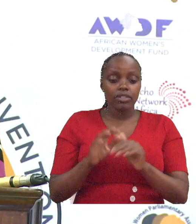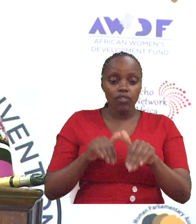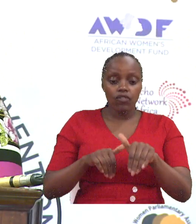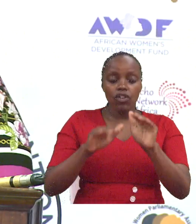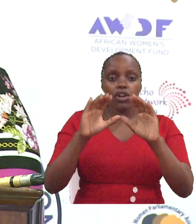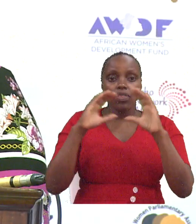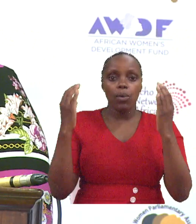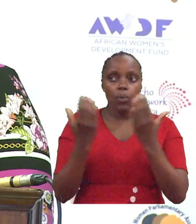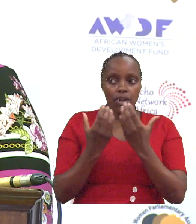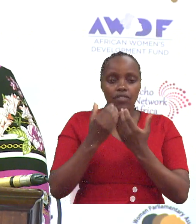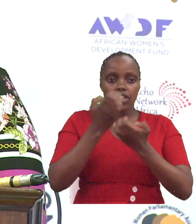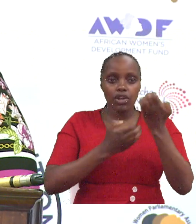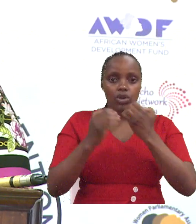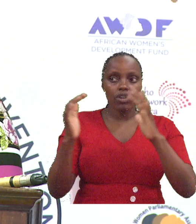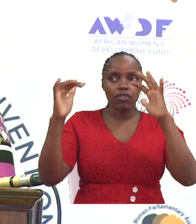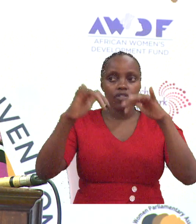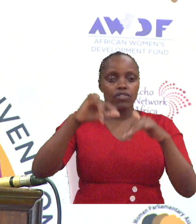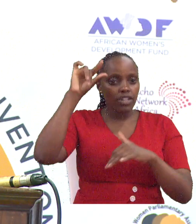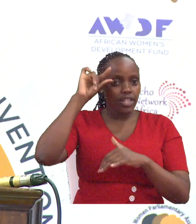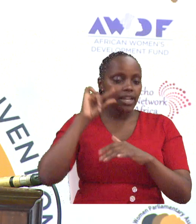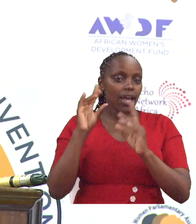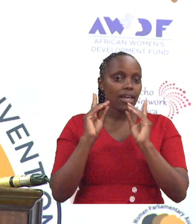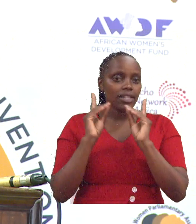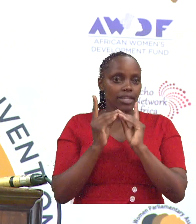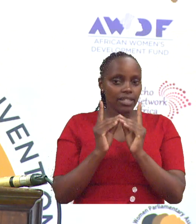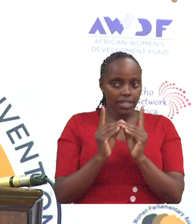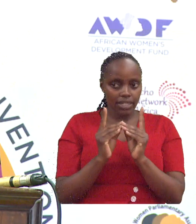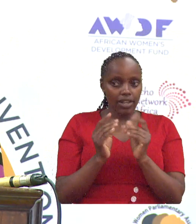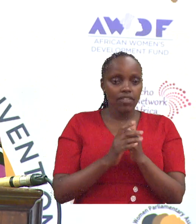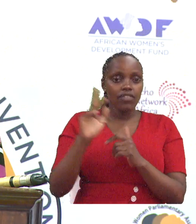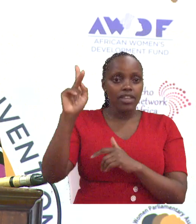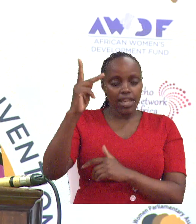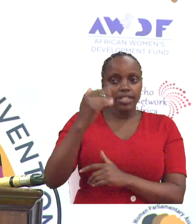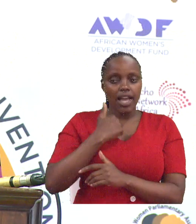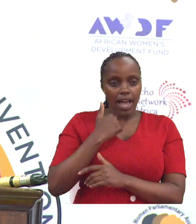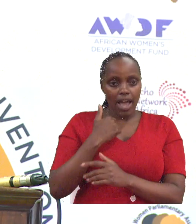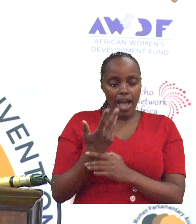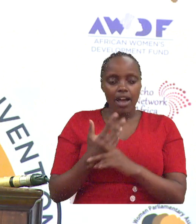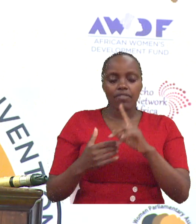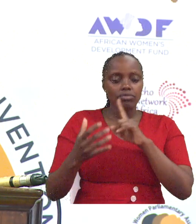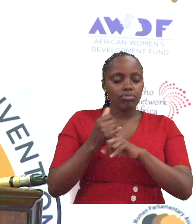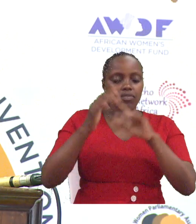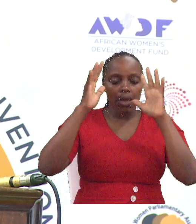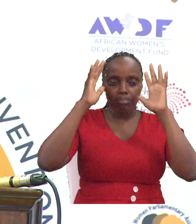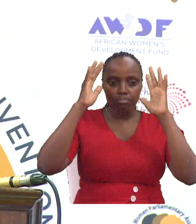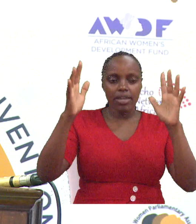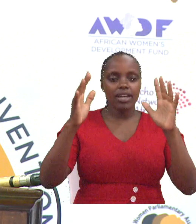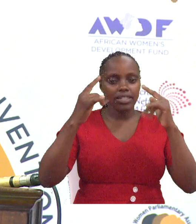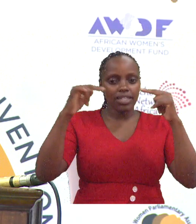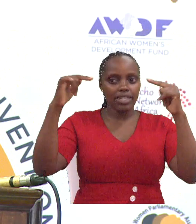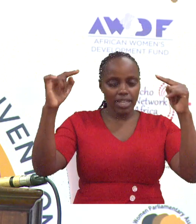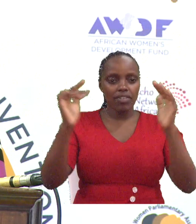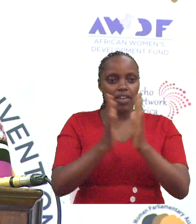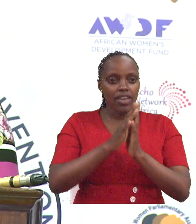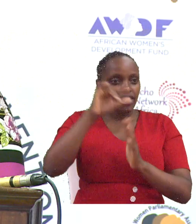According to the World Economic Forum gender data, Kenya has made a significant leap in